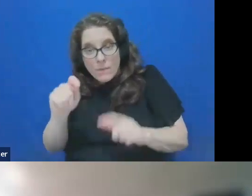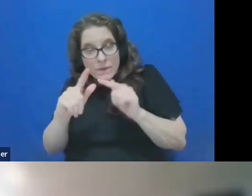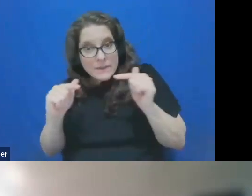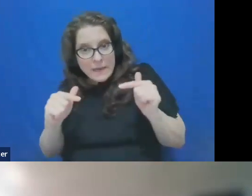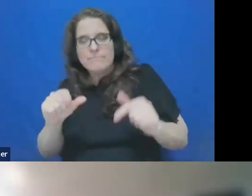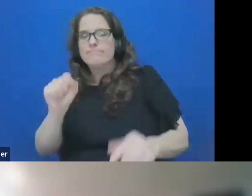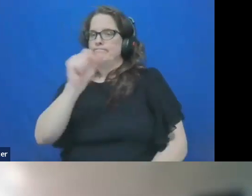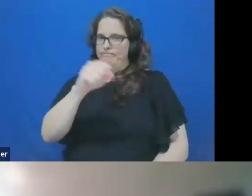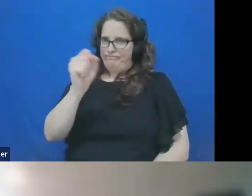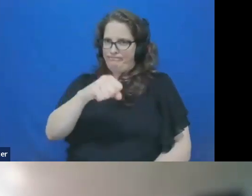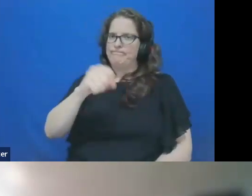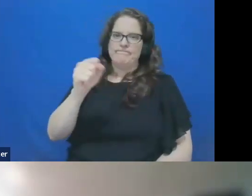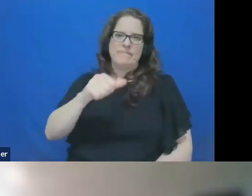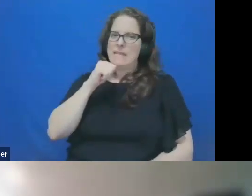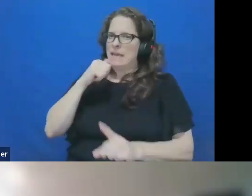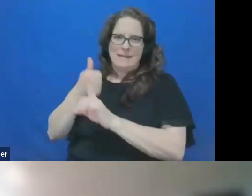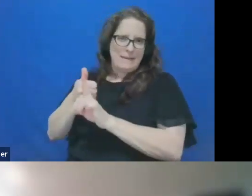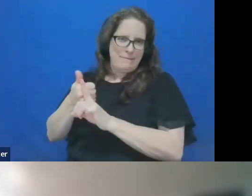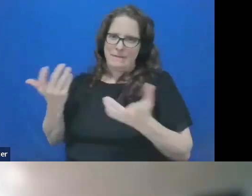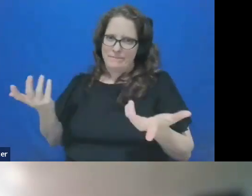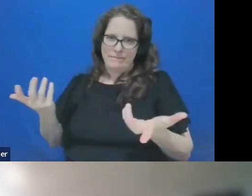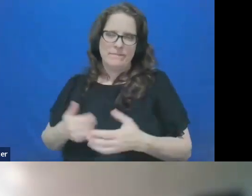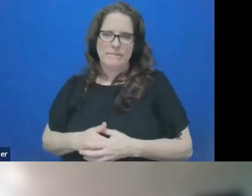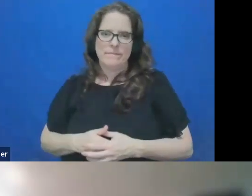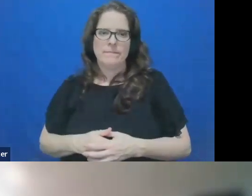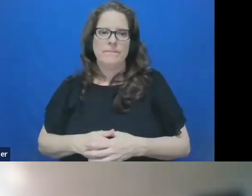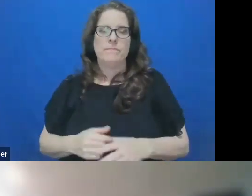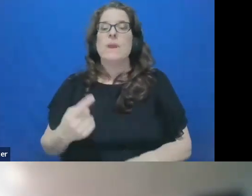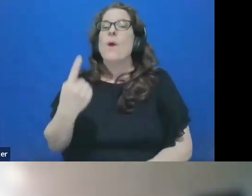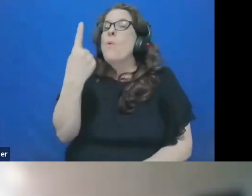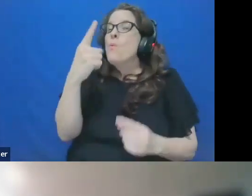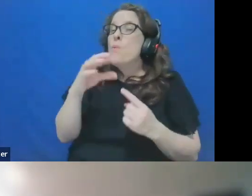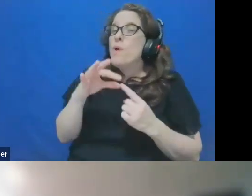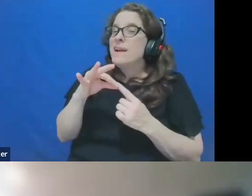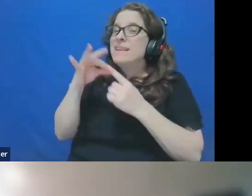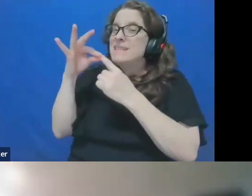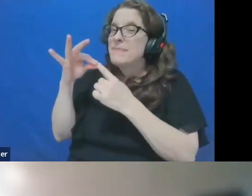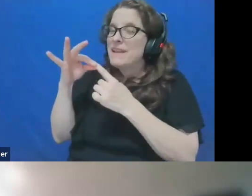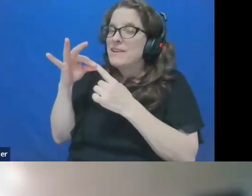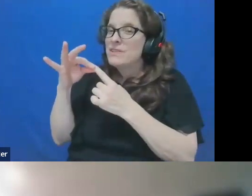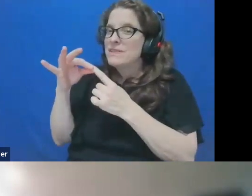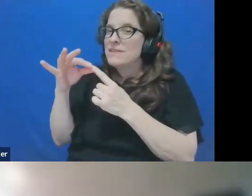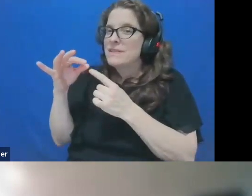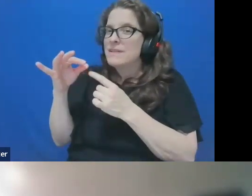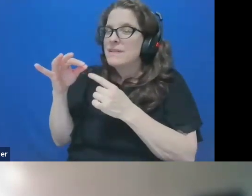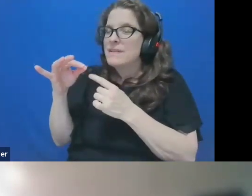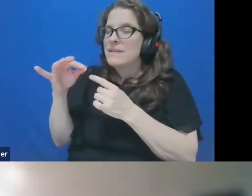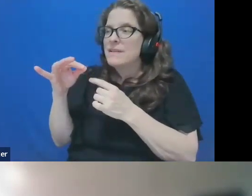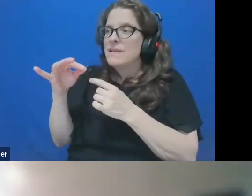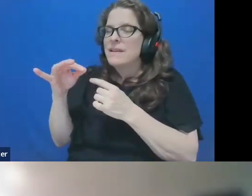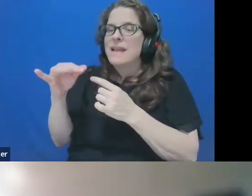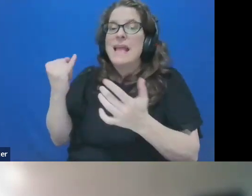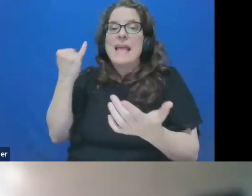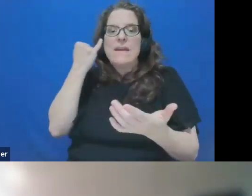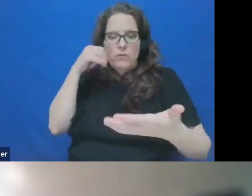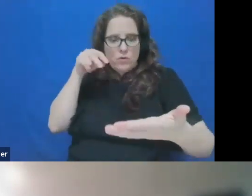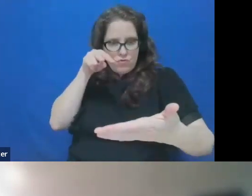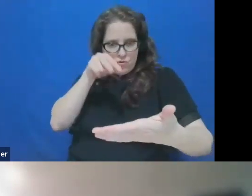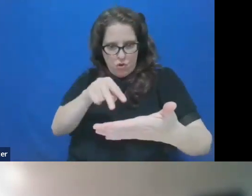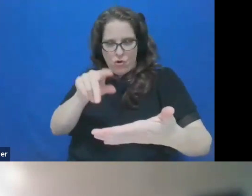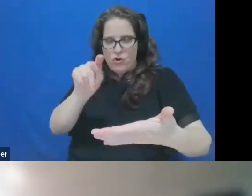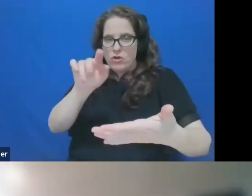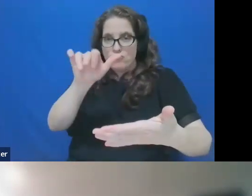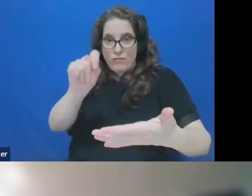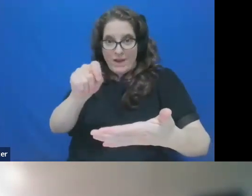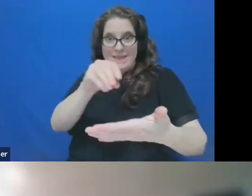Thank you. Okay. I guess the one exception would be looking at the trust document itself. If the trust document